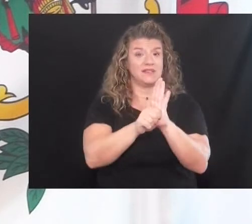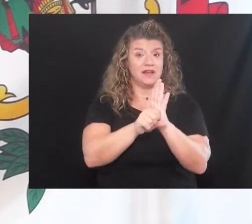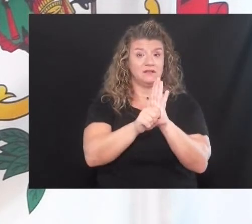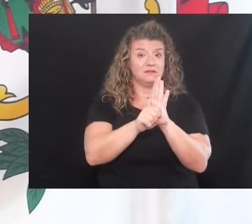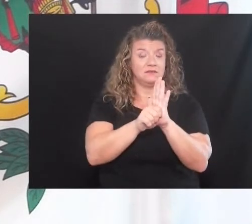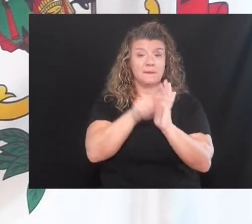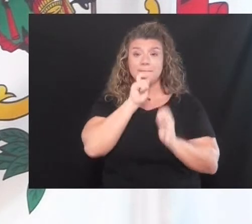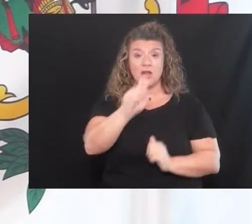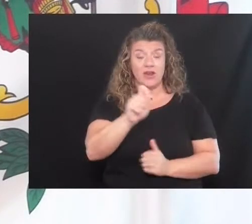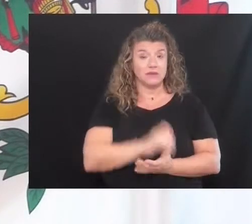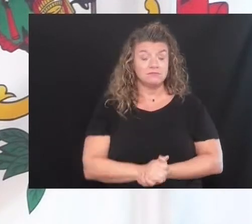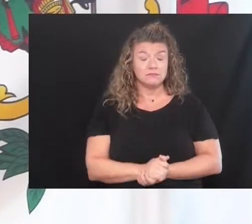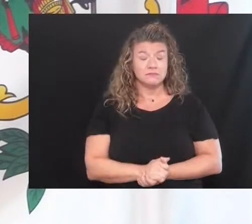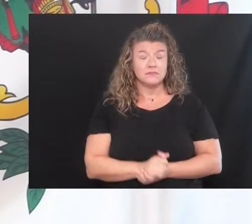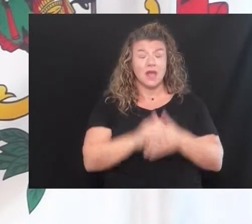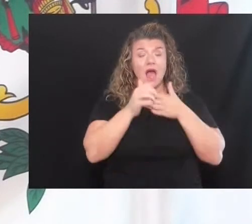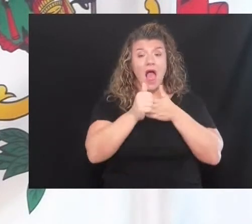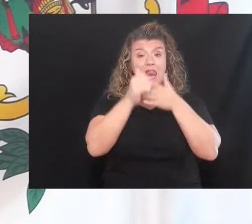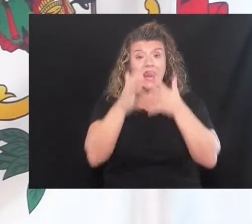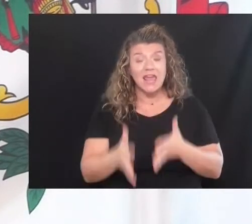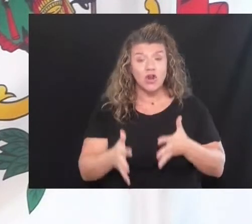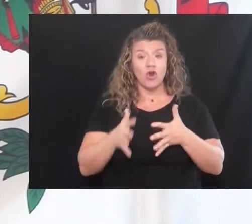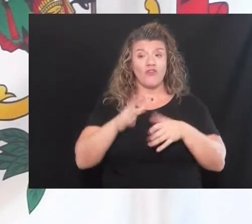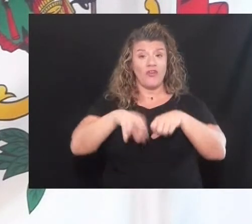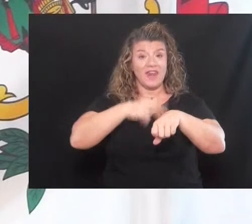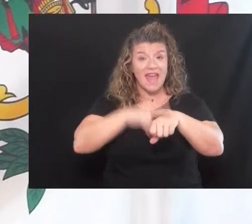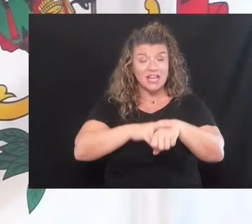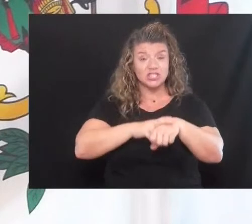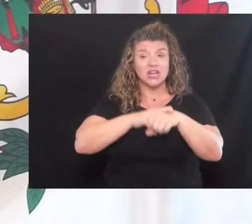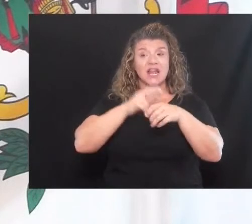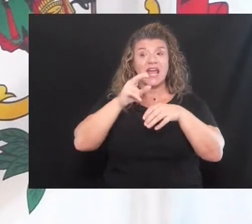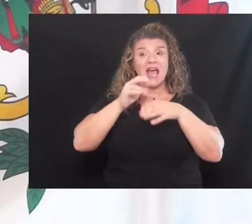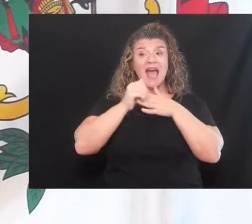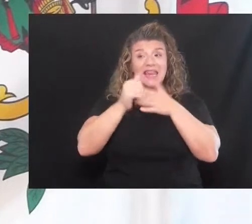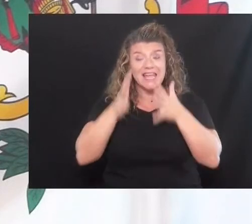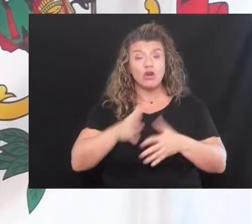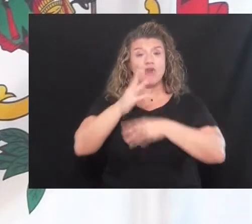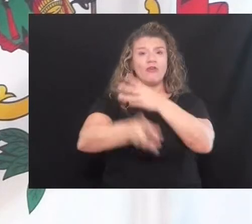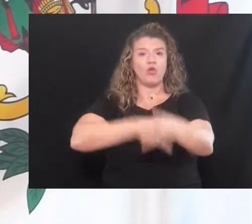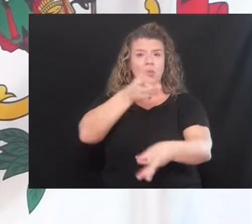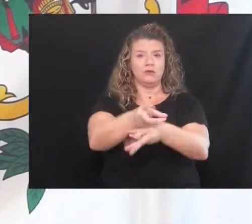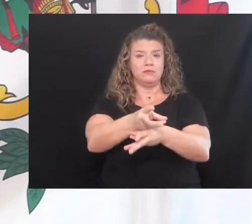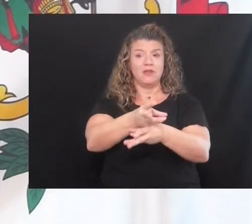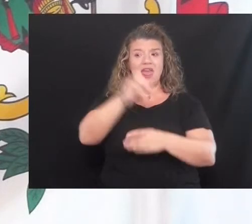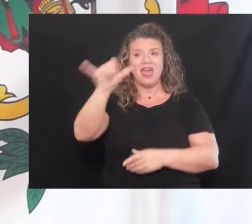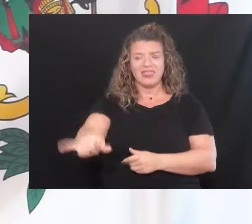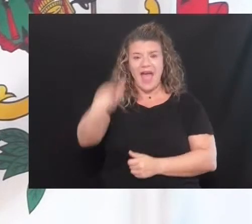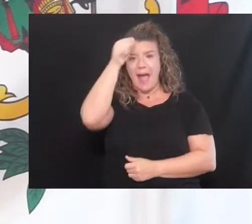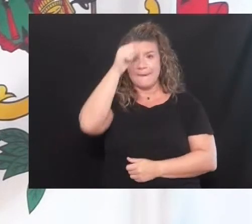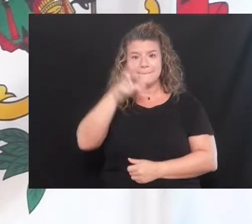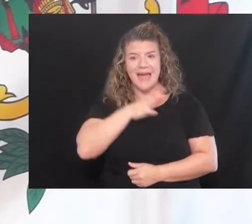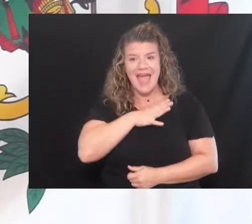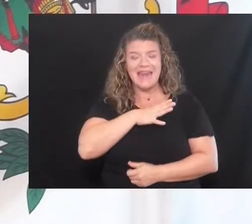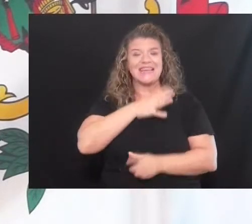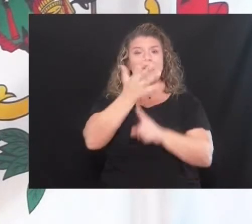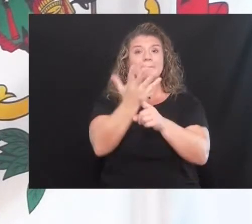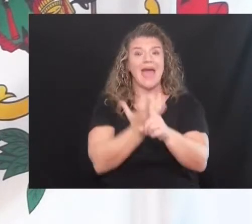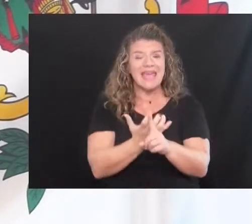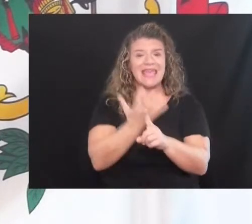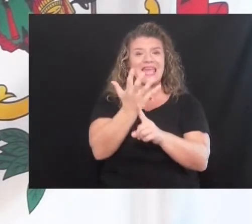belief. He's been a leader for the nation, a leader for the world. Absolutely, that man is screaming at